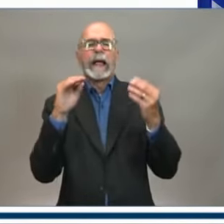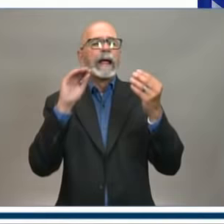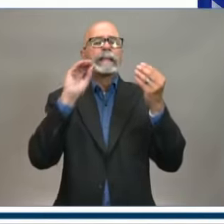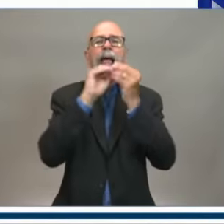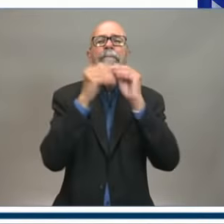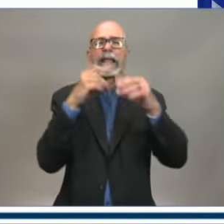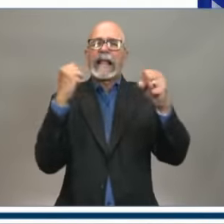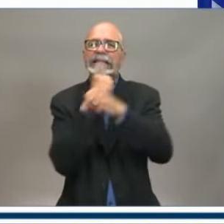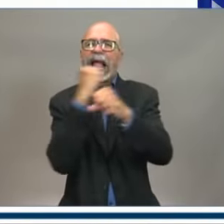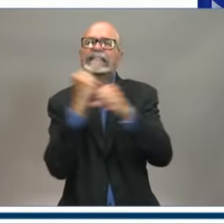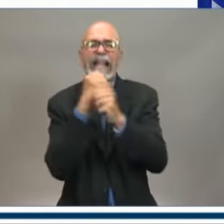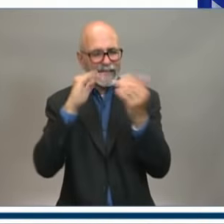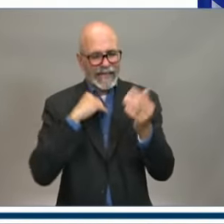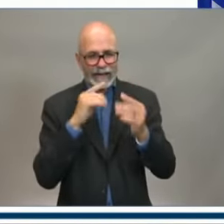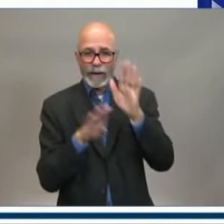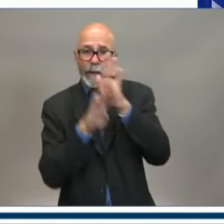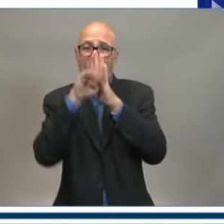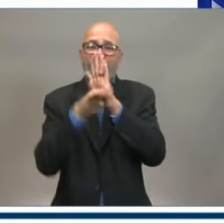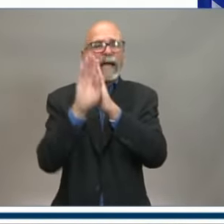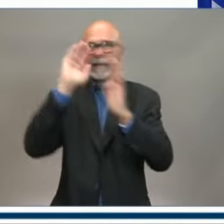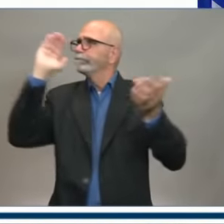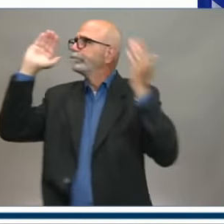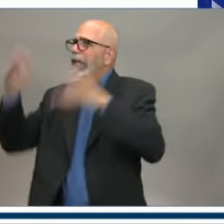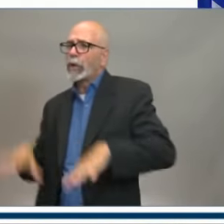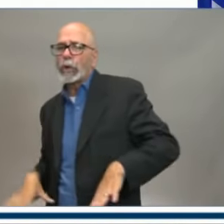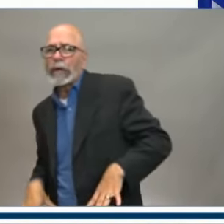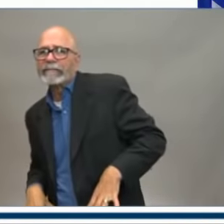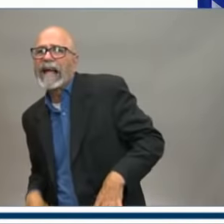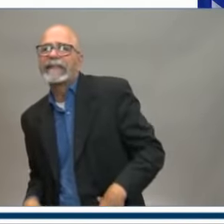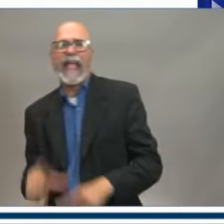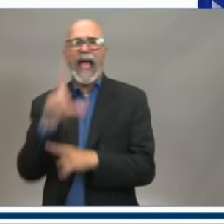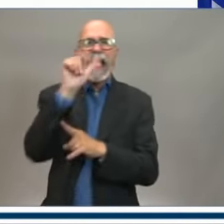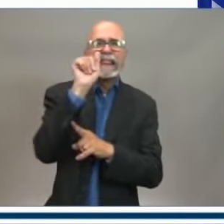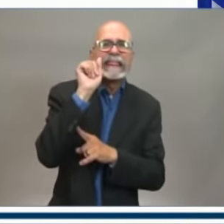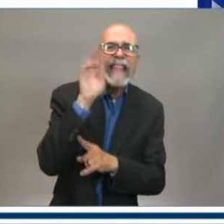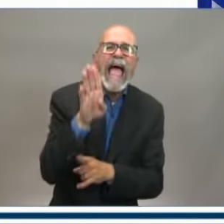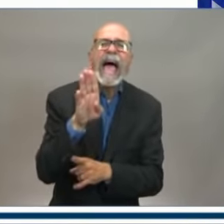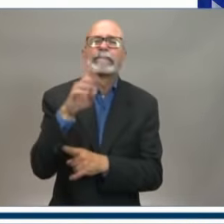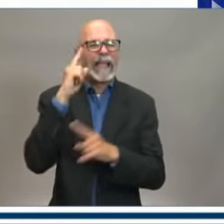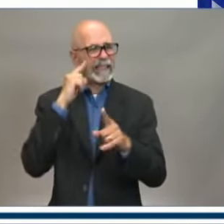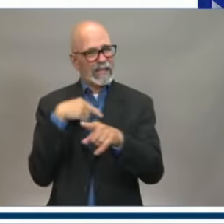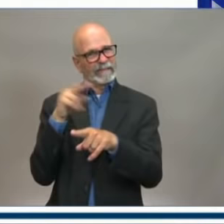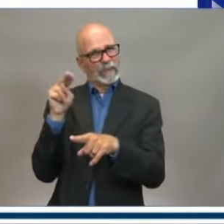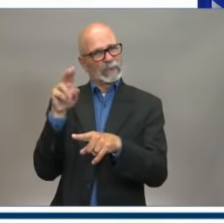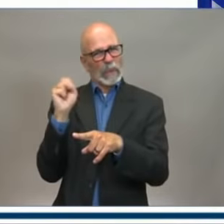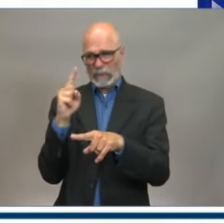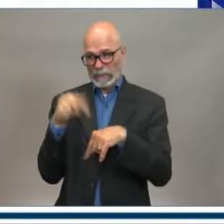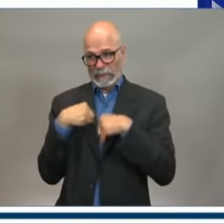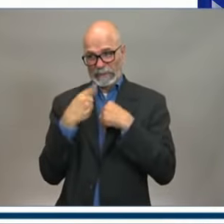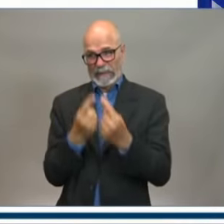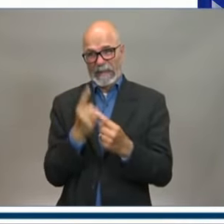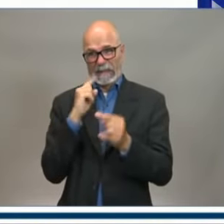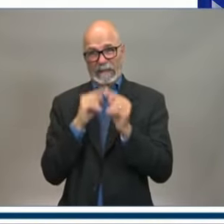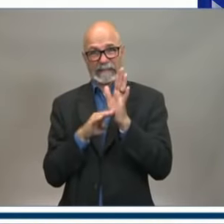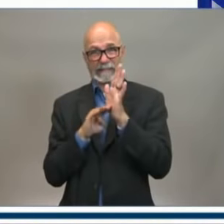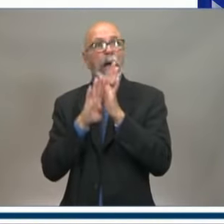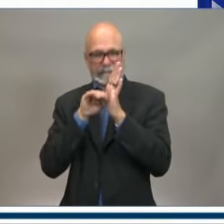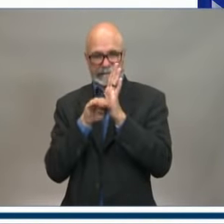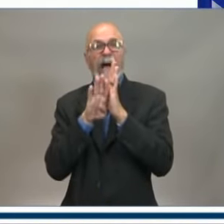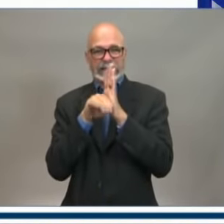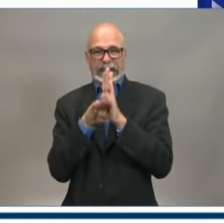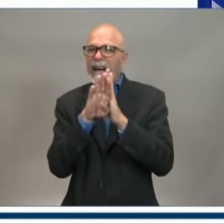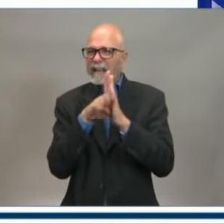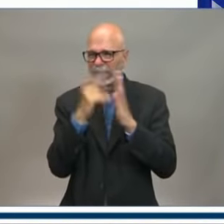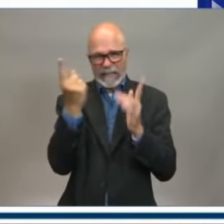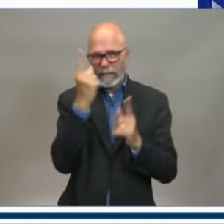and Labrador. There was a peak, I guess, in Nova Scotia around April 23rd where we had 55 positive cases. And then it kind